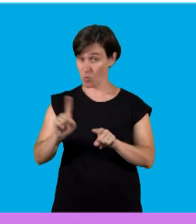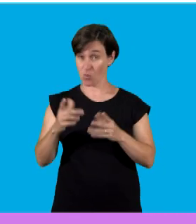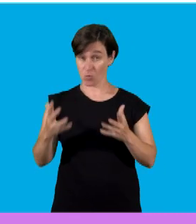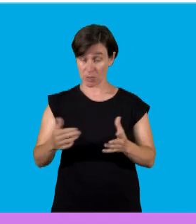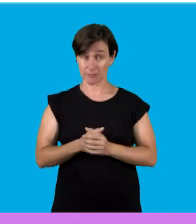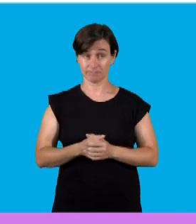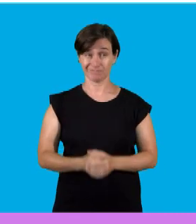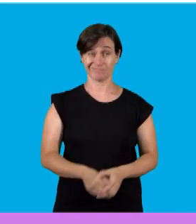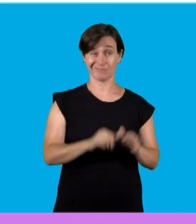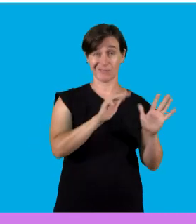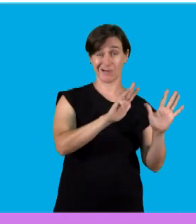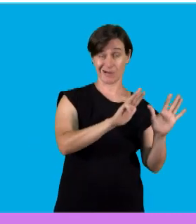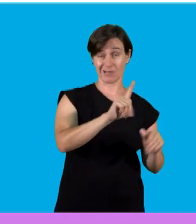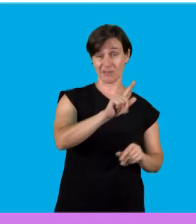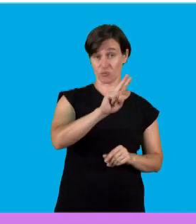So the